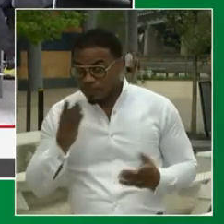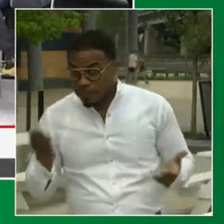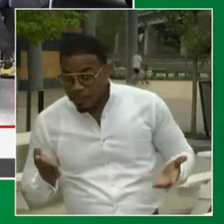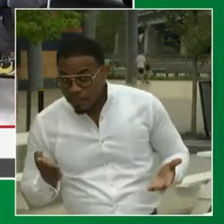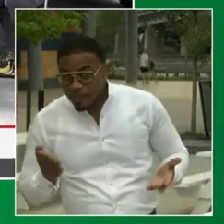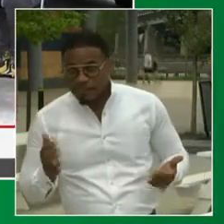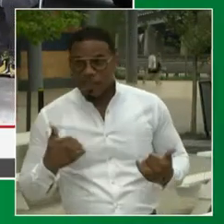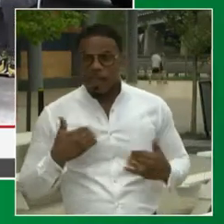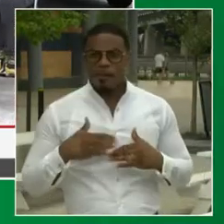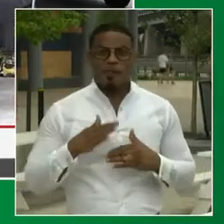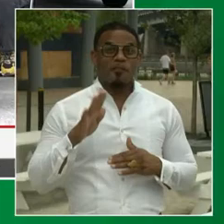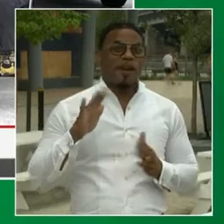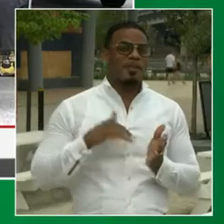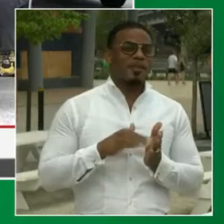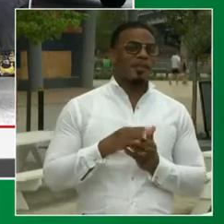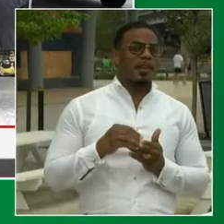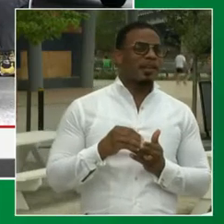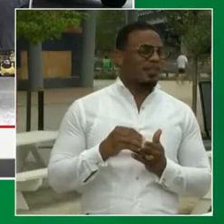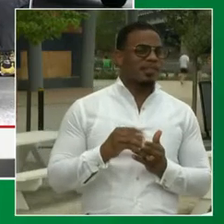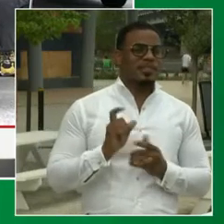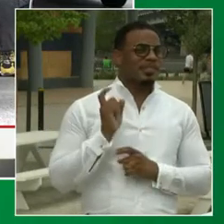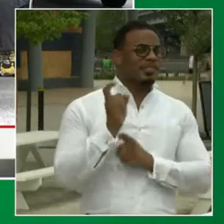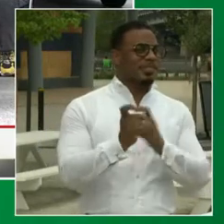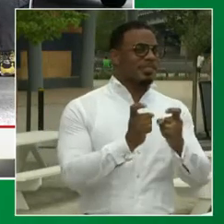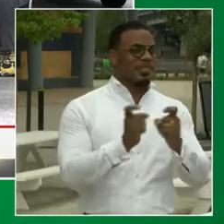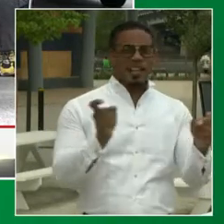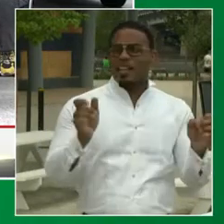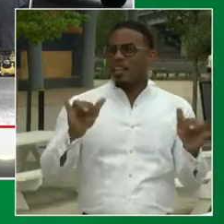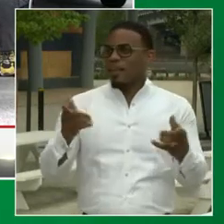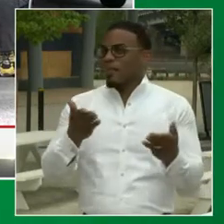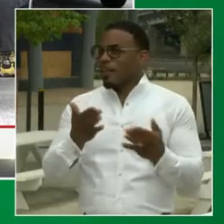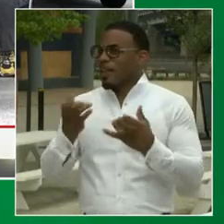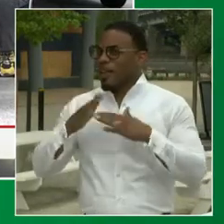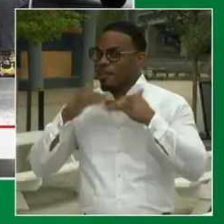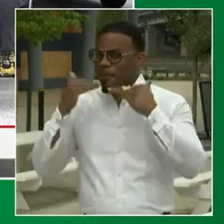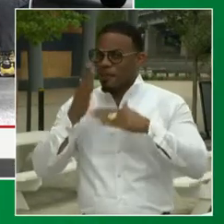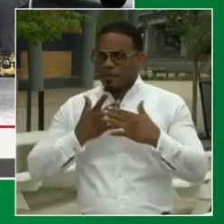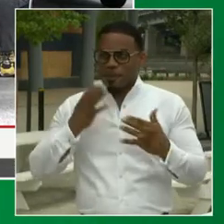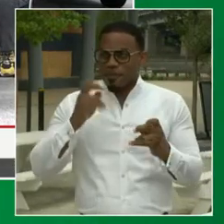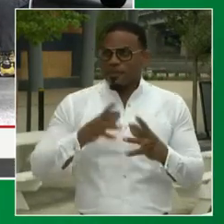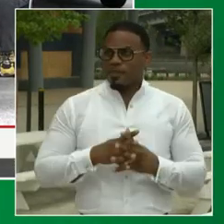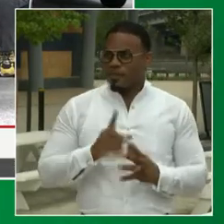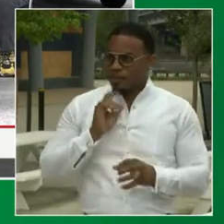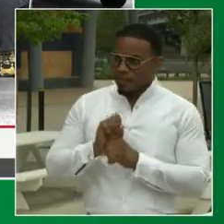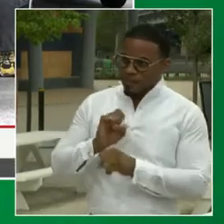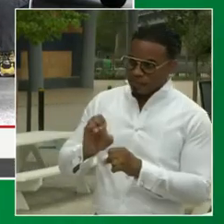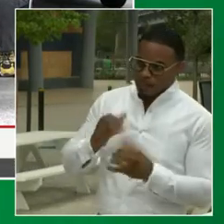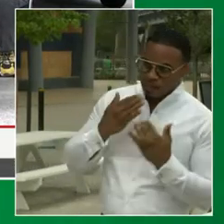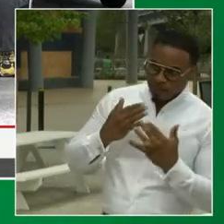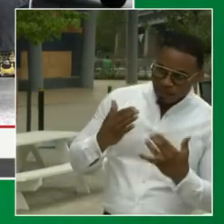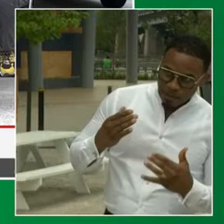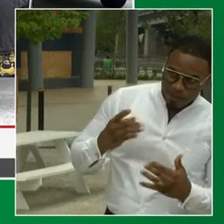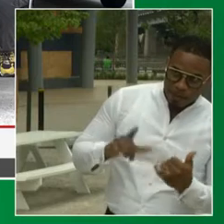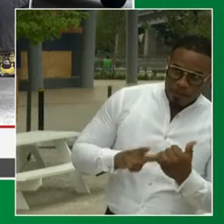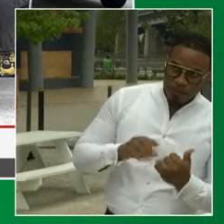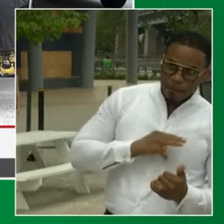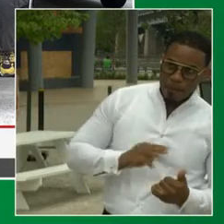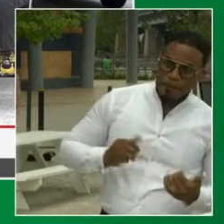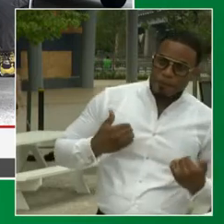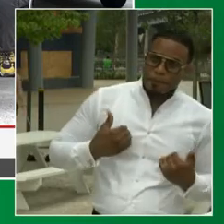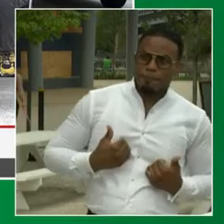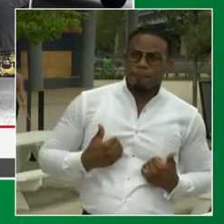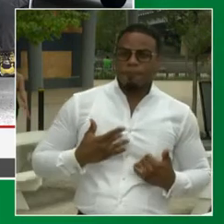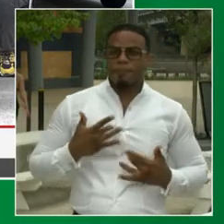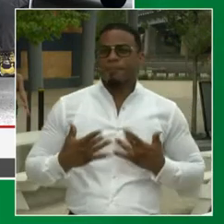here, but she's got over $5 million to distribute. So that brings a lot of smiles to faces. It absolutely does. Thank you, Deputy Mayor. So I